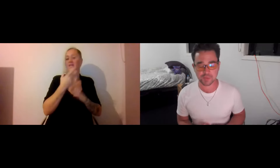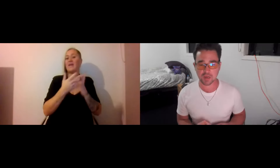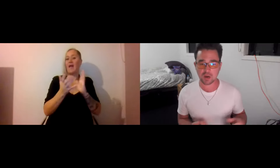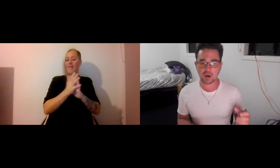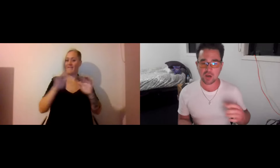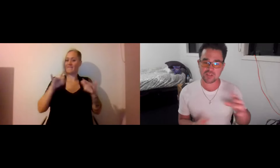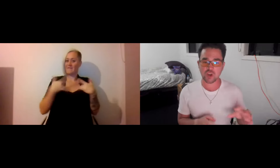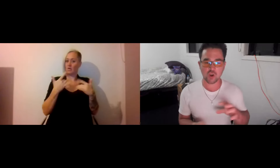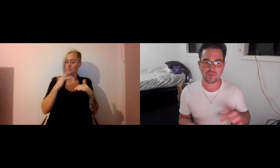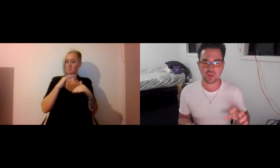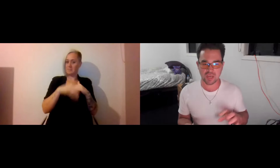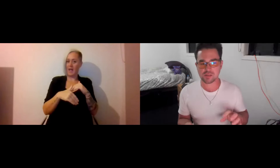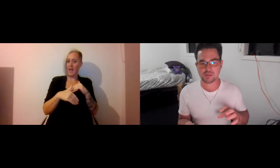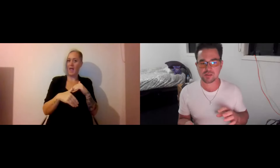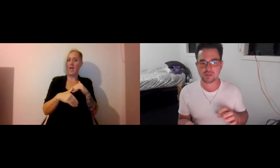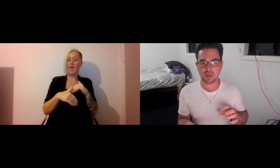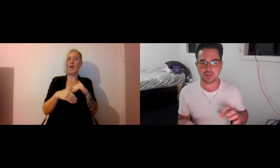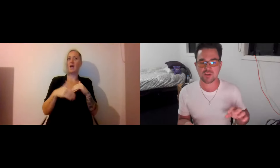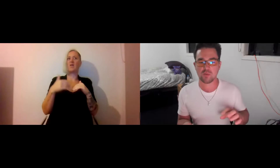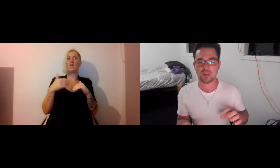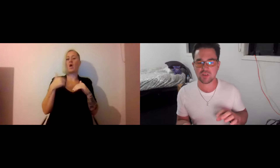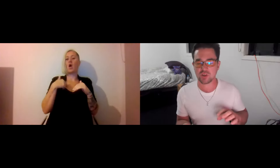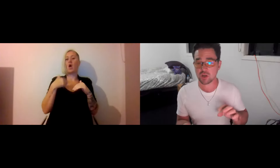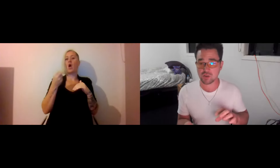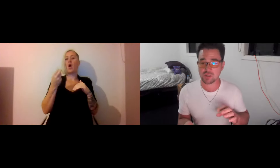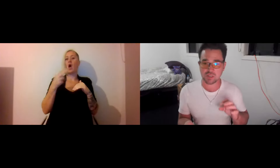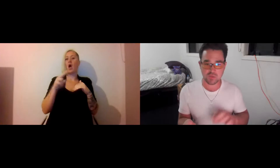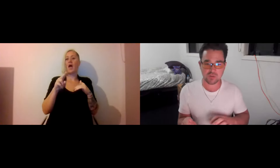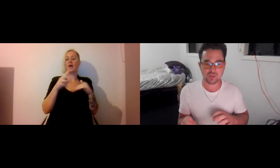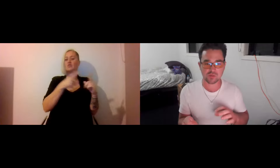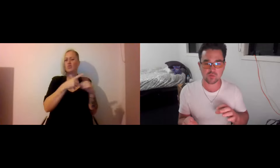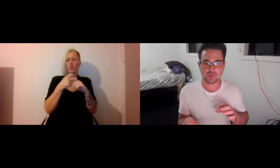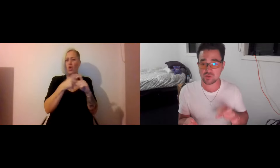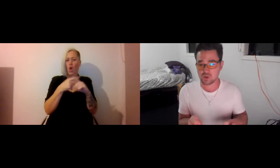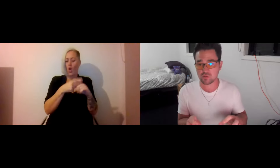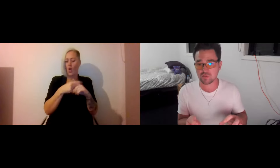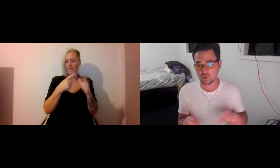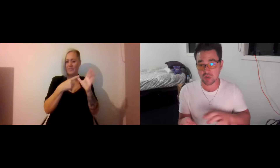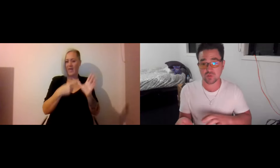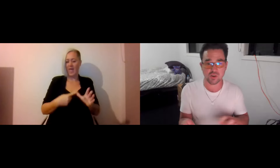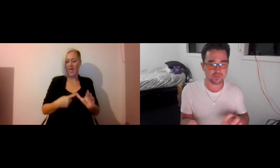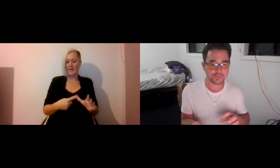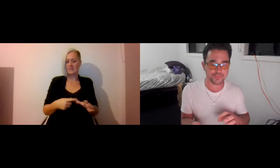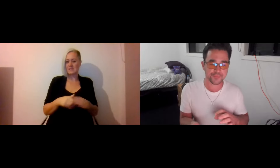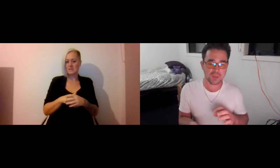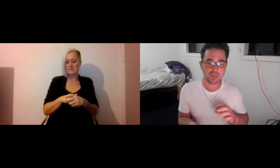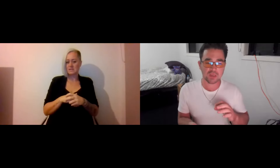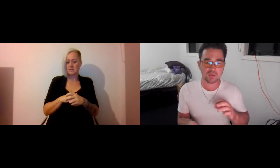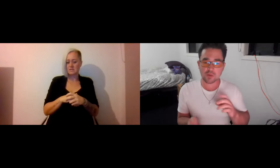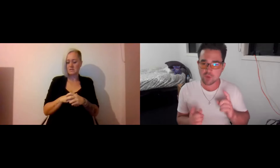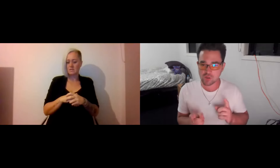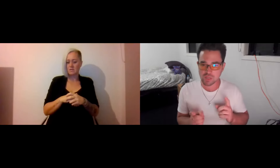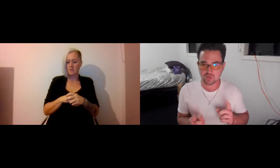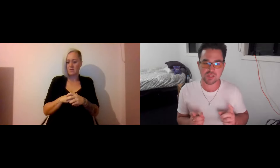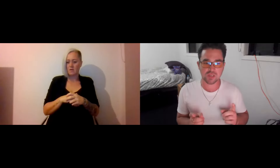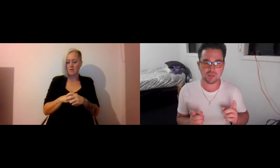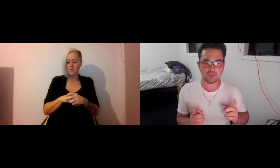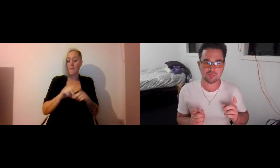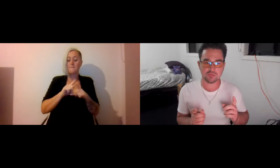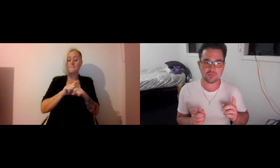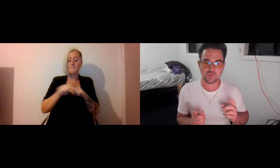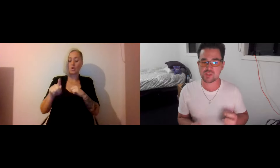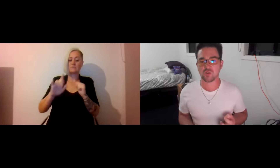it. I had to code the answers and determine if the diagnosis experience was resolved or unresolved. The most